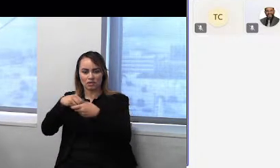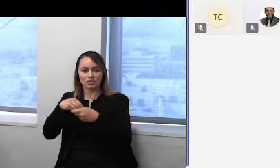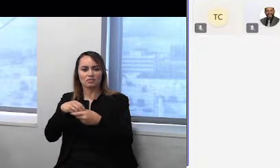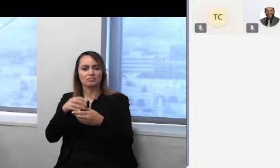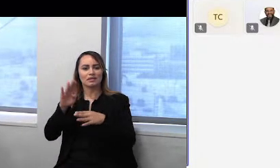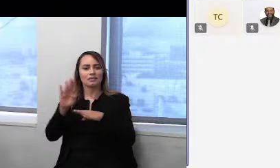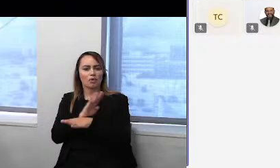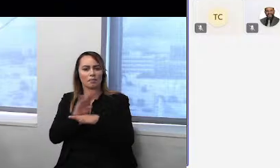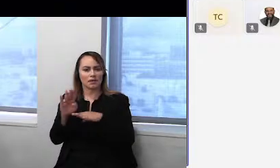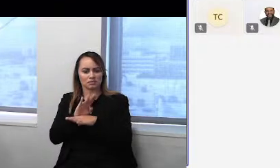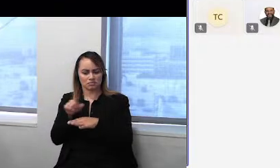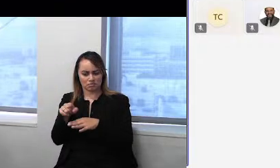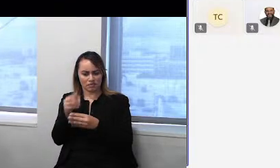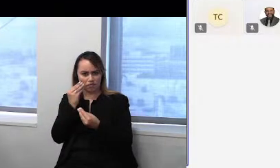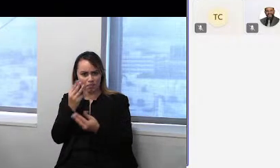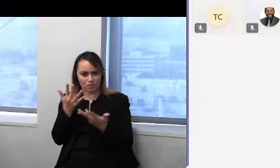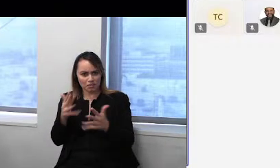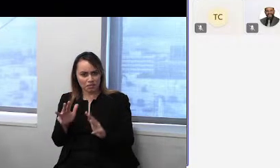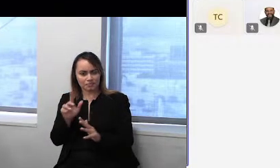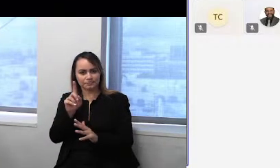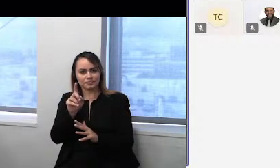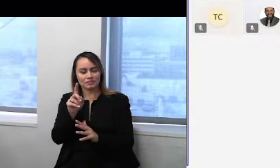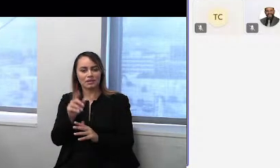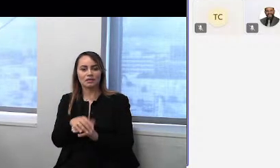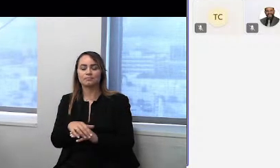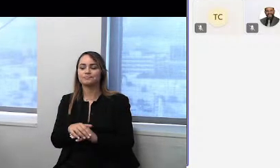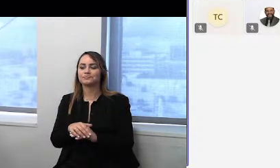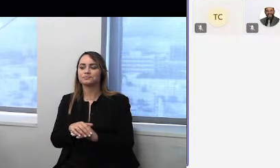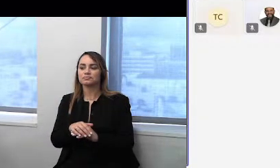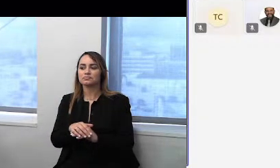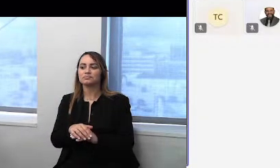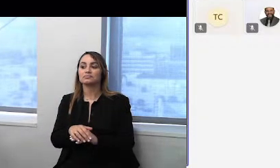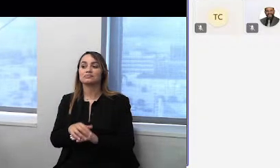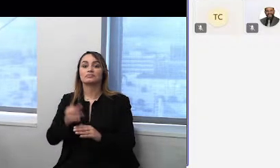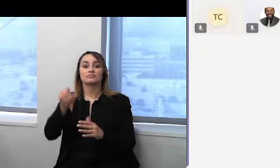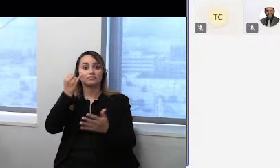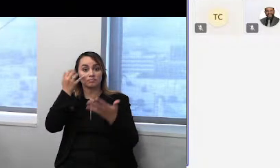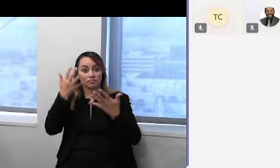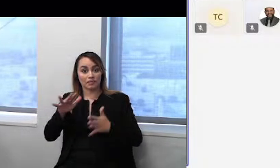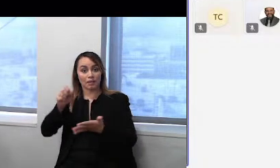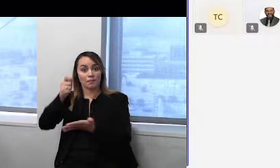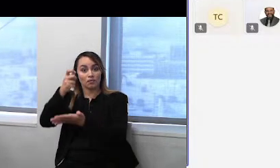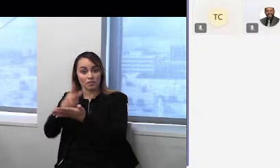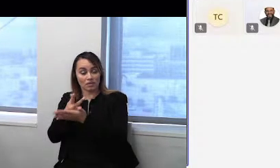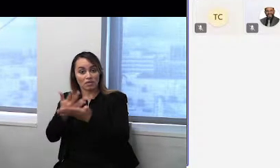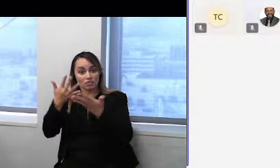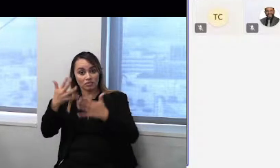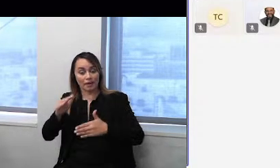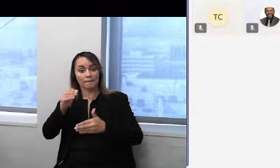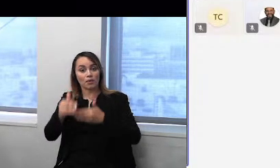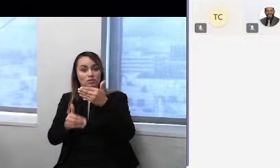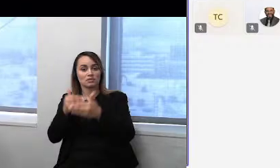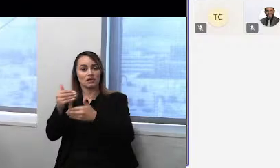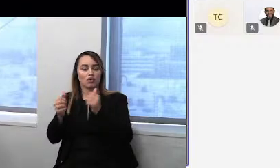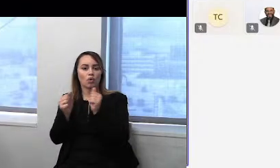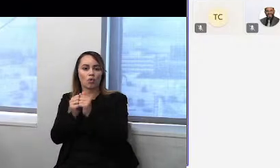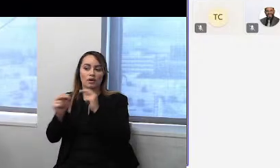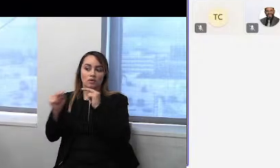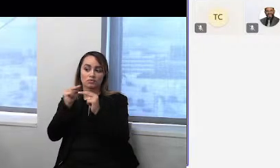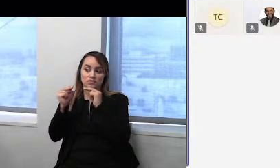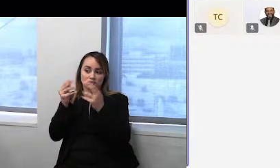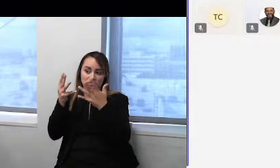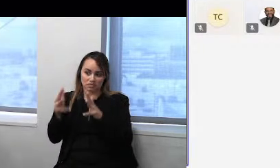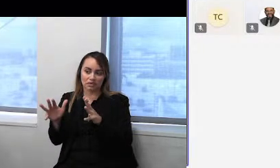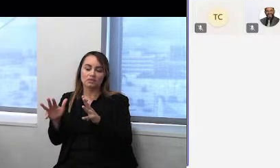through the process from prep and they're considered approved and necessary for tranches. And I'm going to go backwards, right? For the tranches themselves, the answer